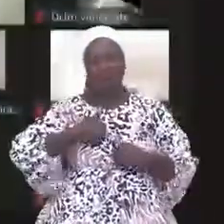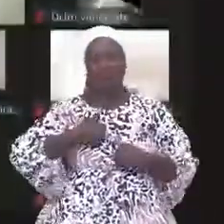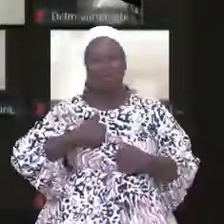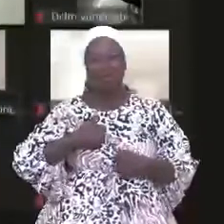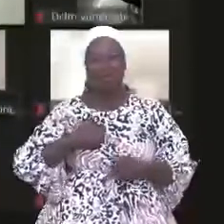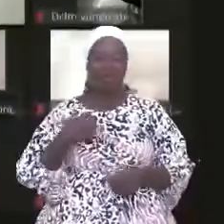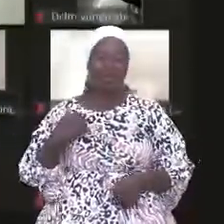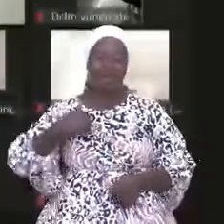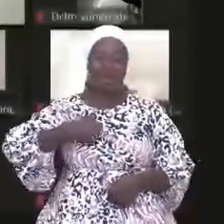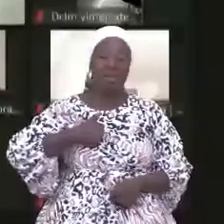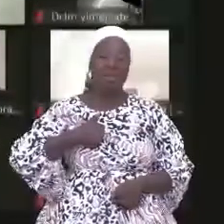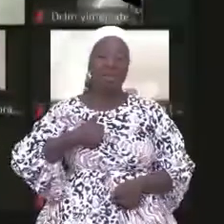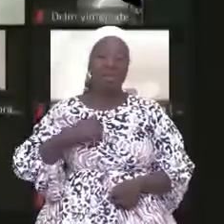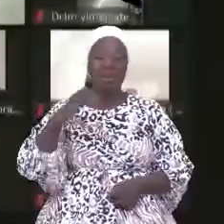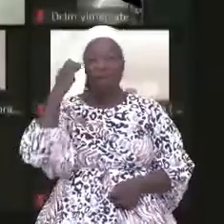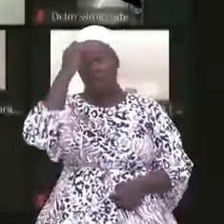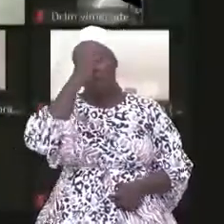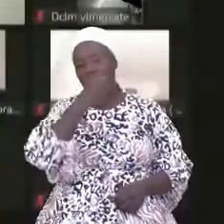Europe,